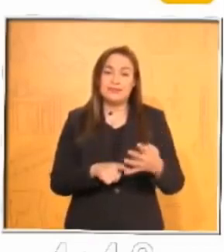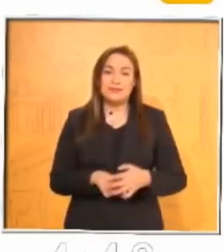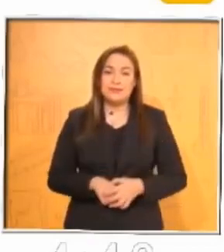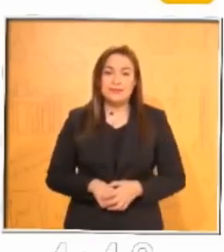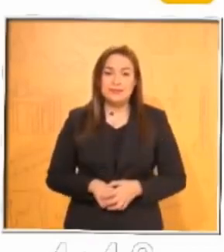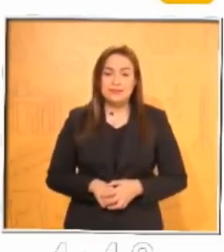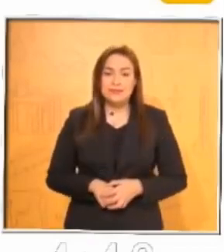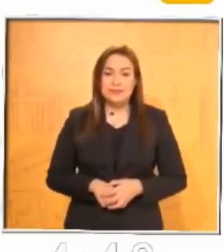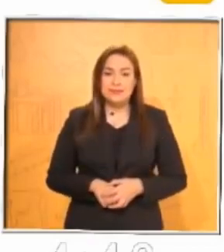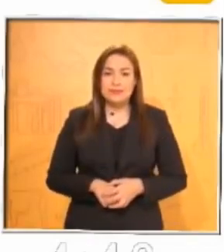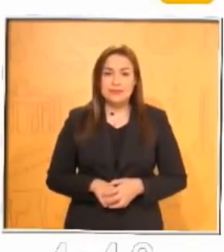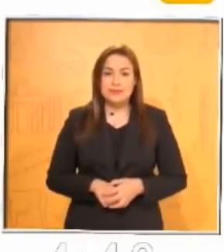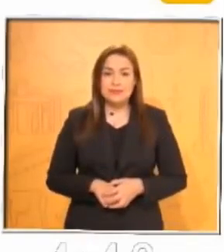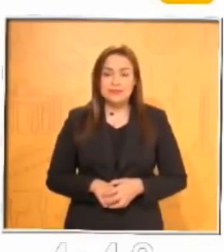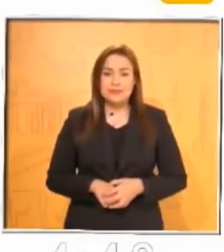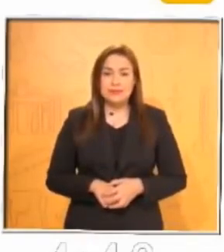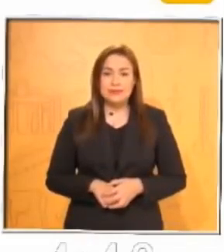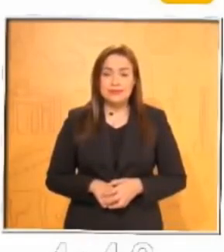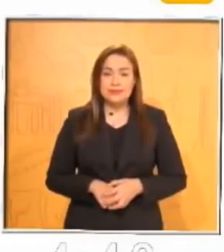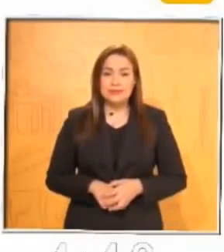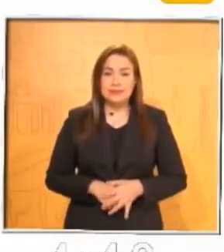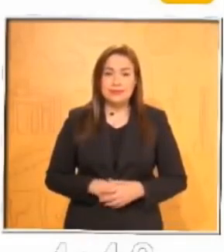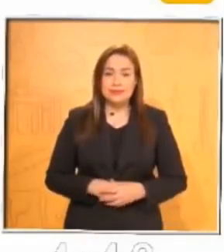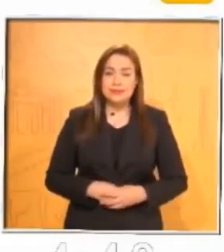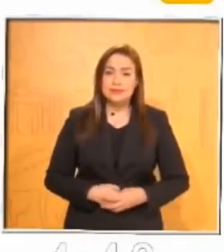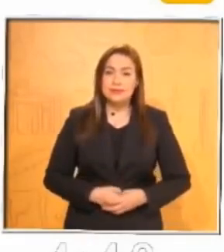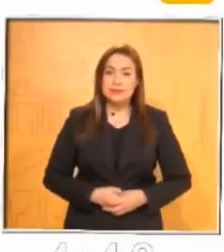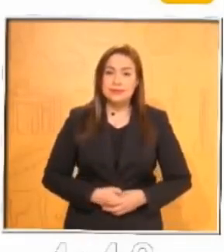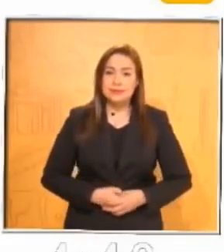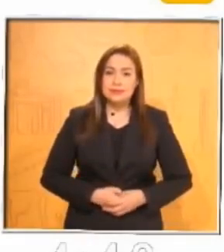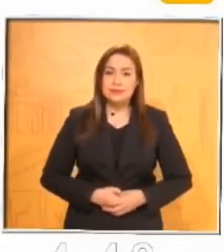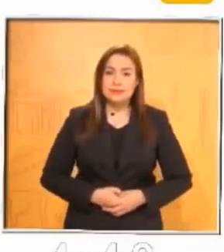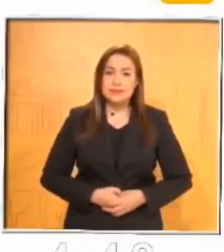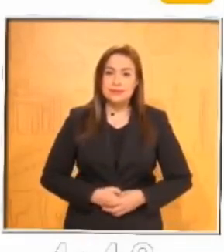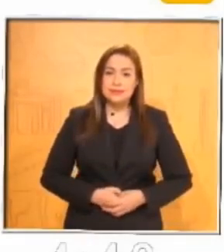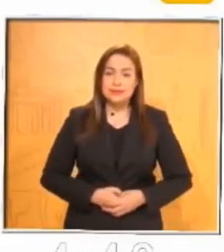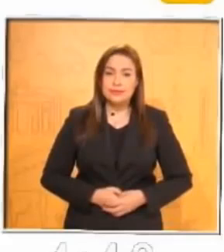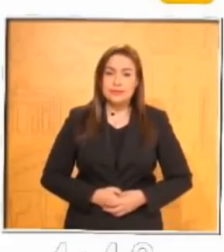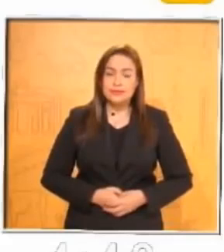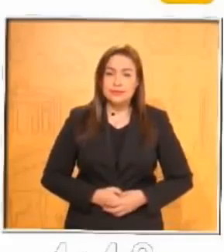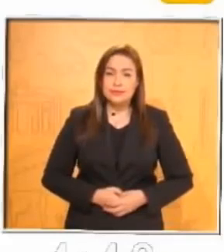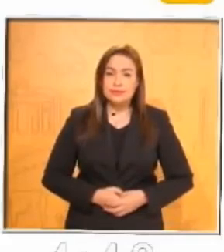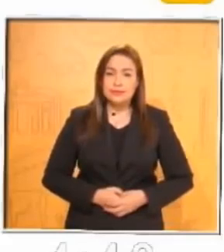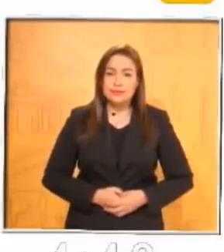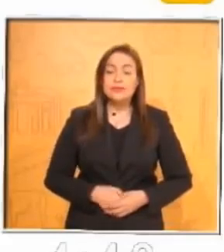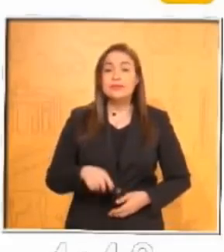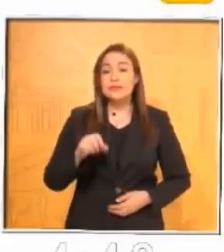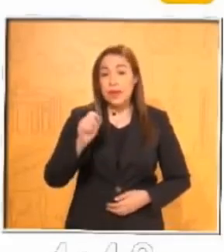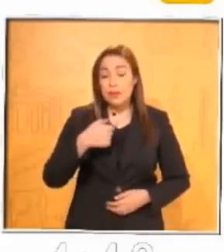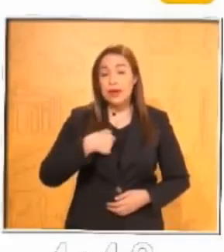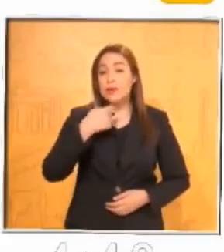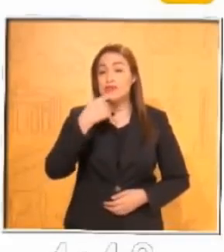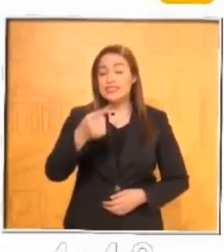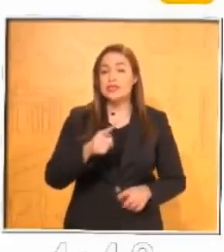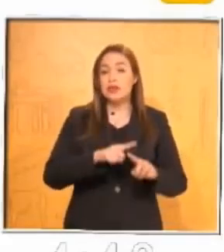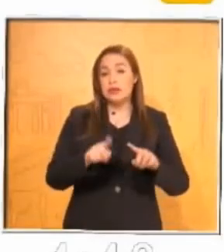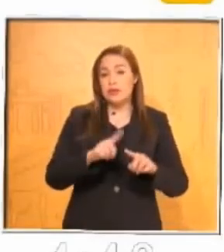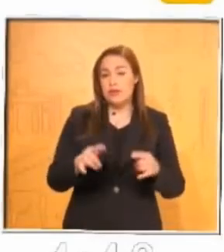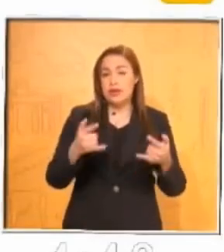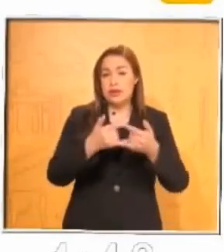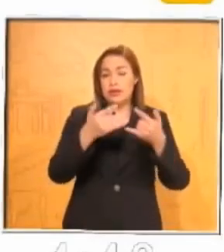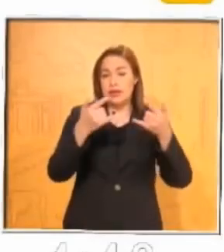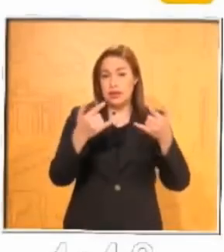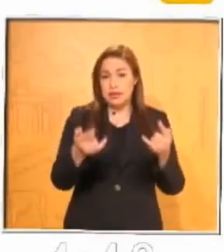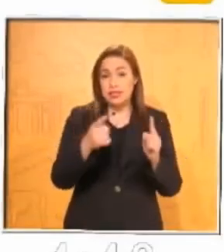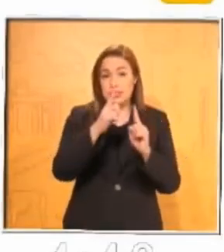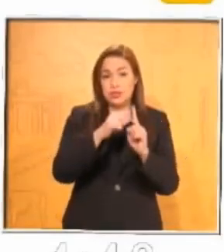Then we talked about the levels of the different comics. We made an exercise. We are